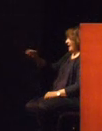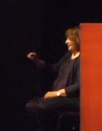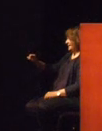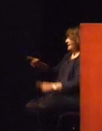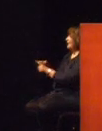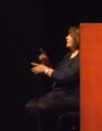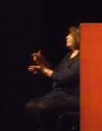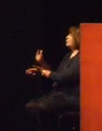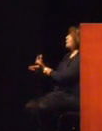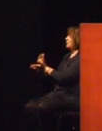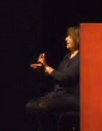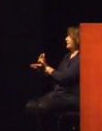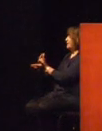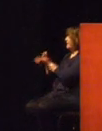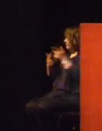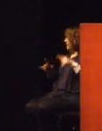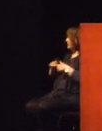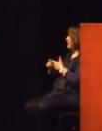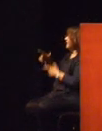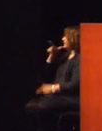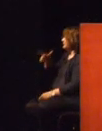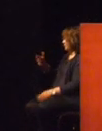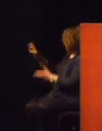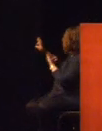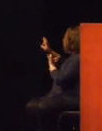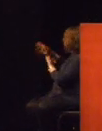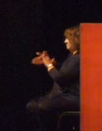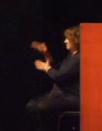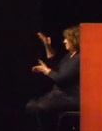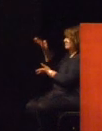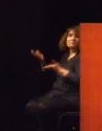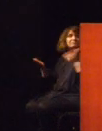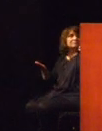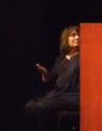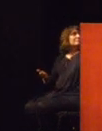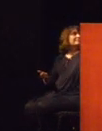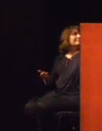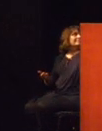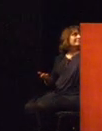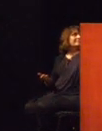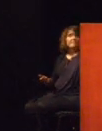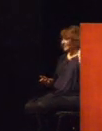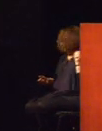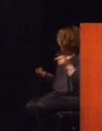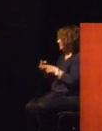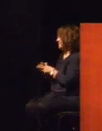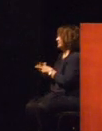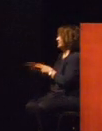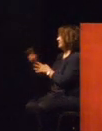going to take us into lunch. And are we ready to go? So this is a